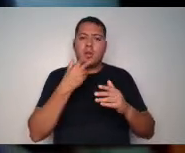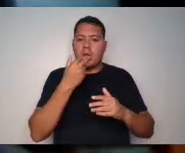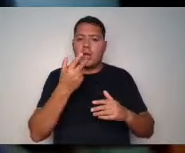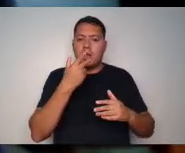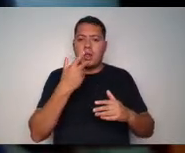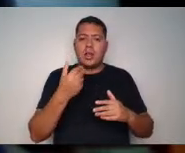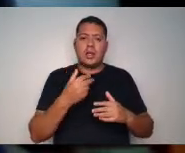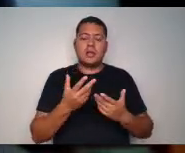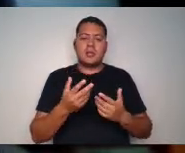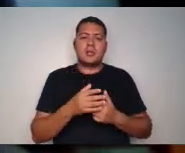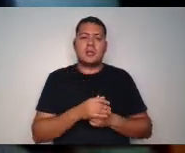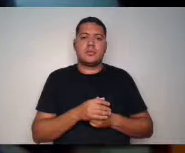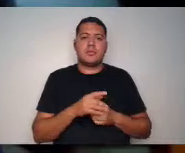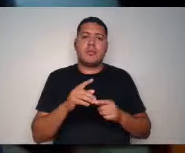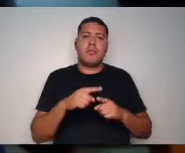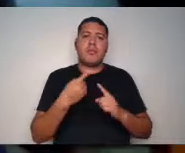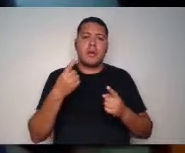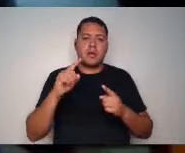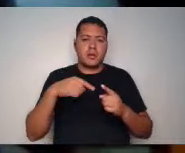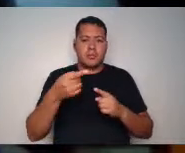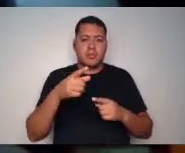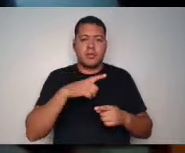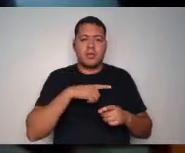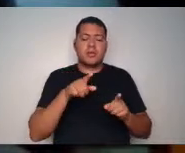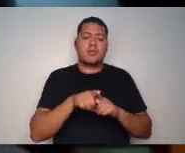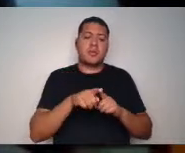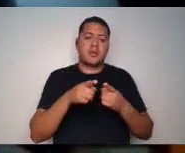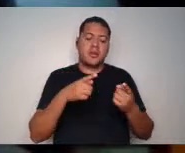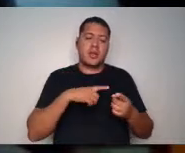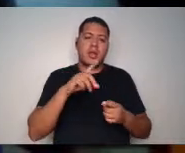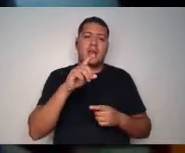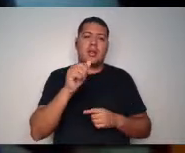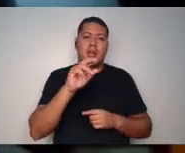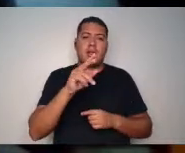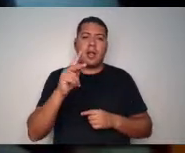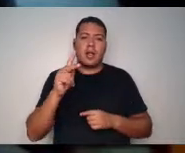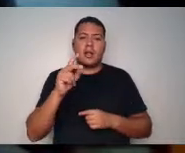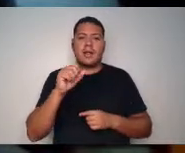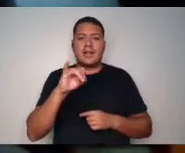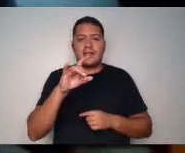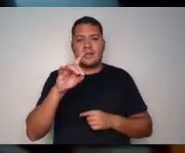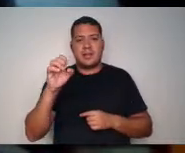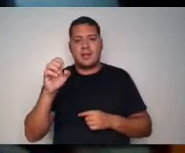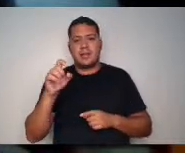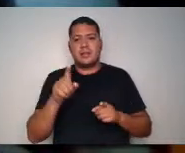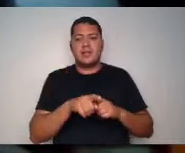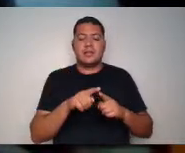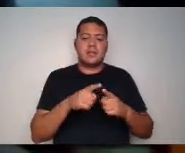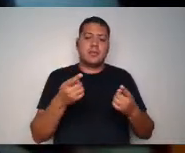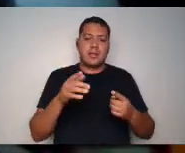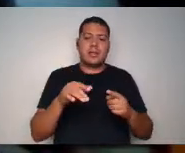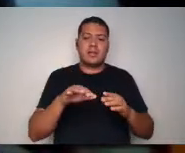like they always show the bright side of life, but there is also the dark side, you know,